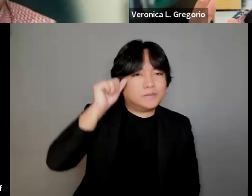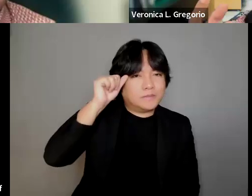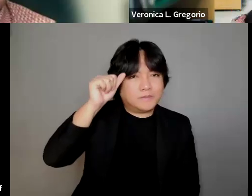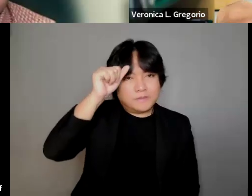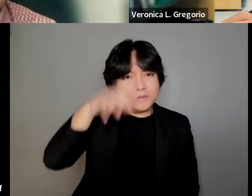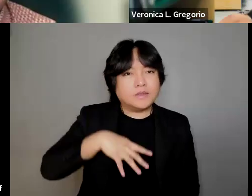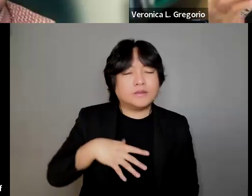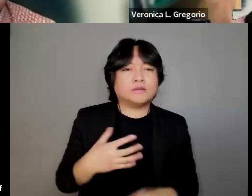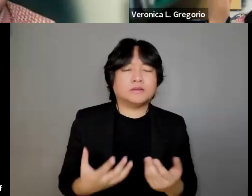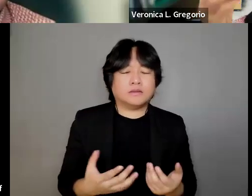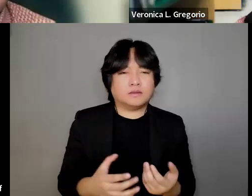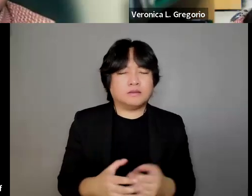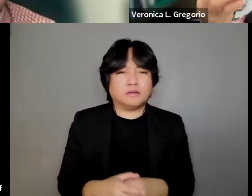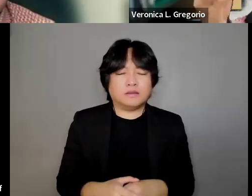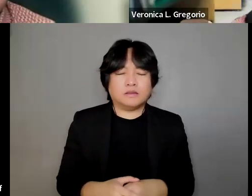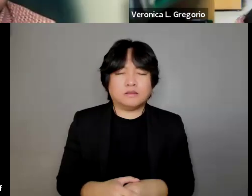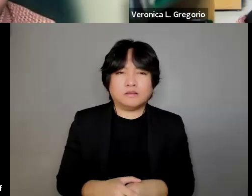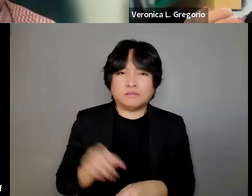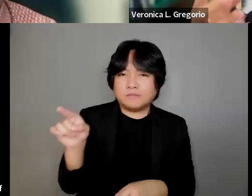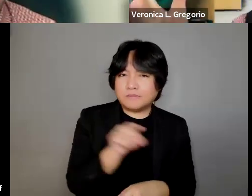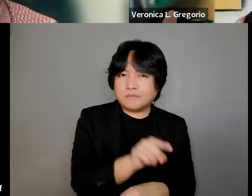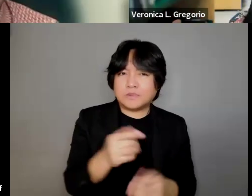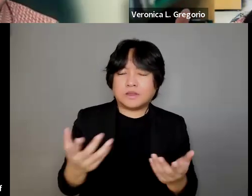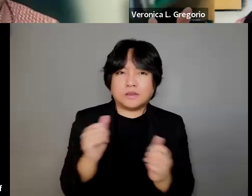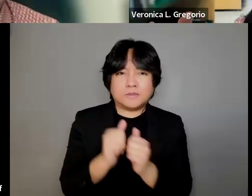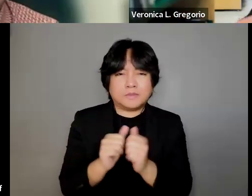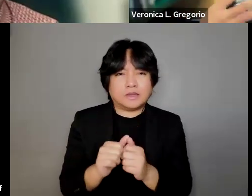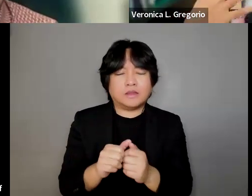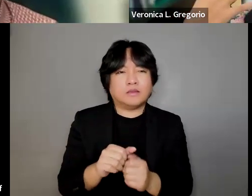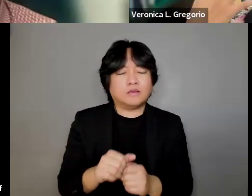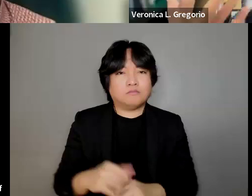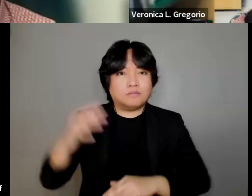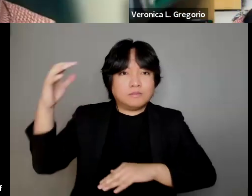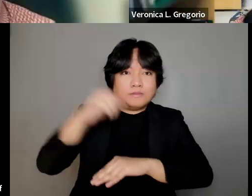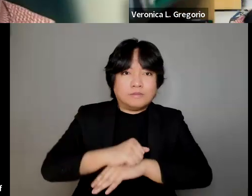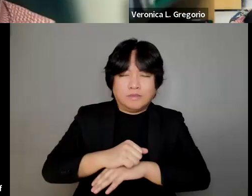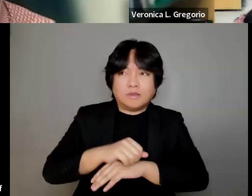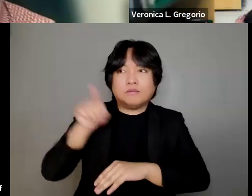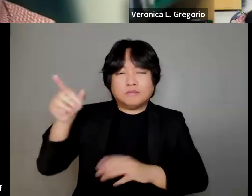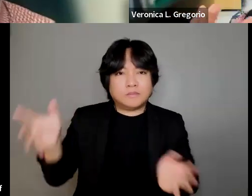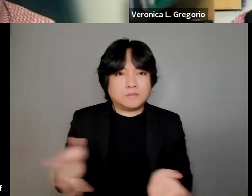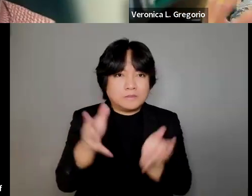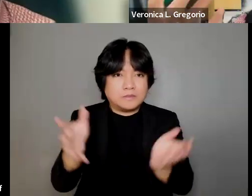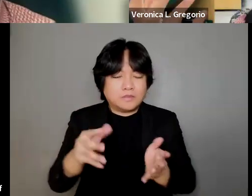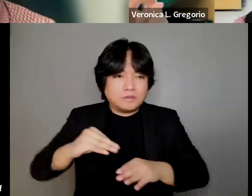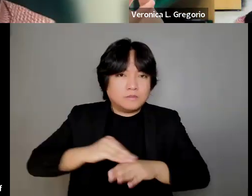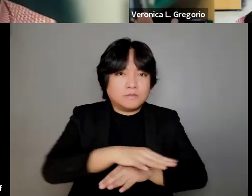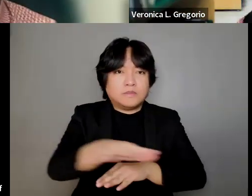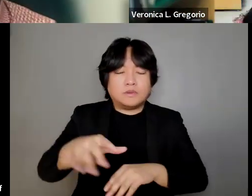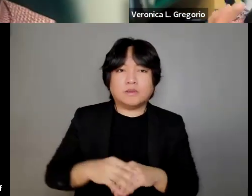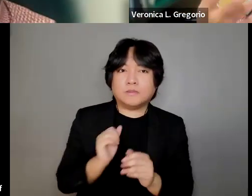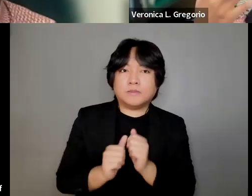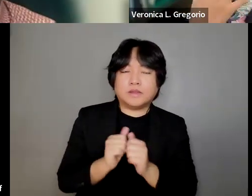this narrative is rooted in very colonial and capitalist ideals, di ba? Na it encourages young women to